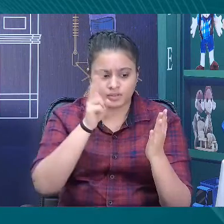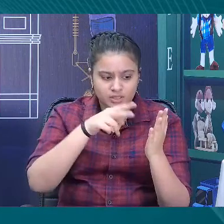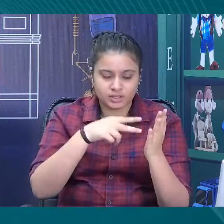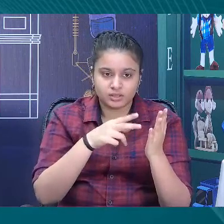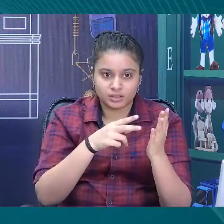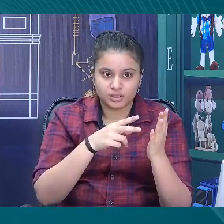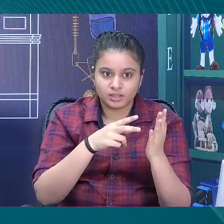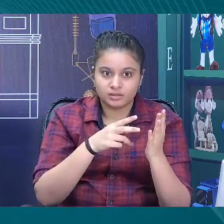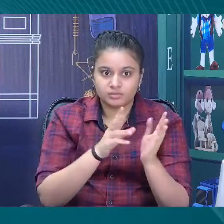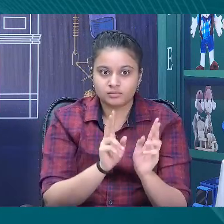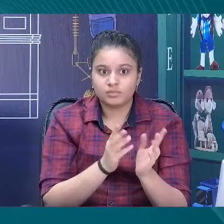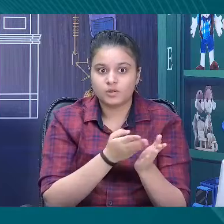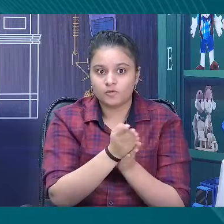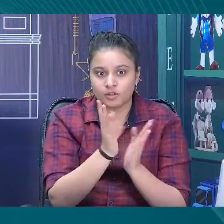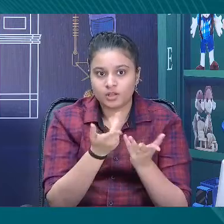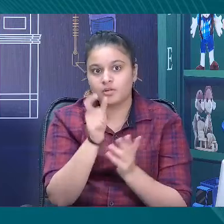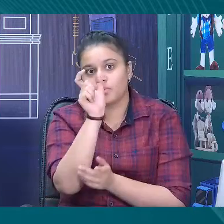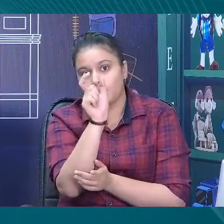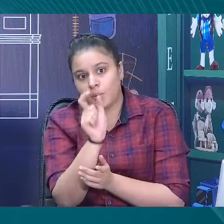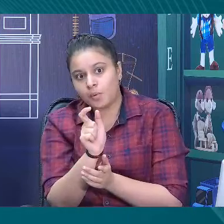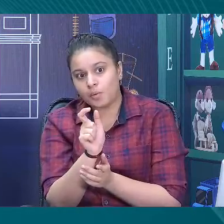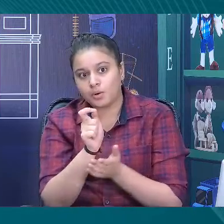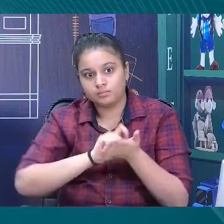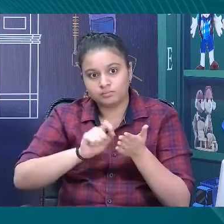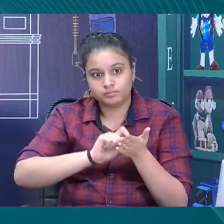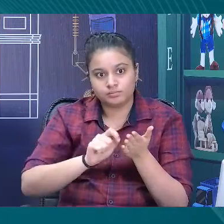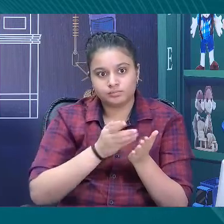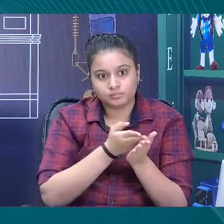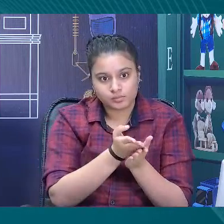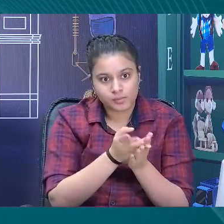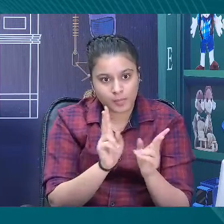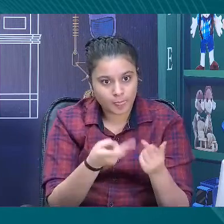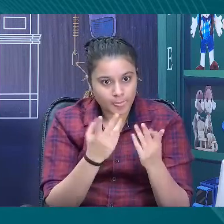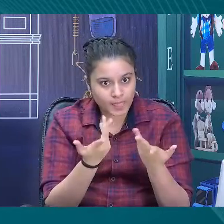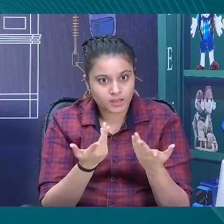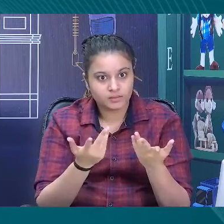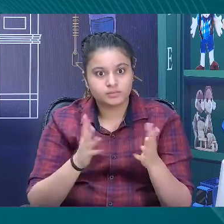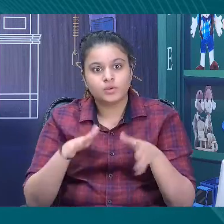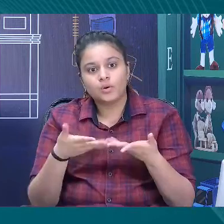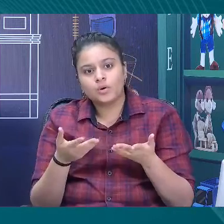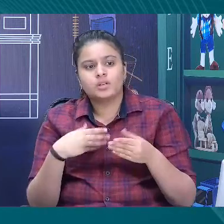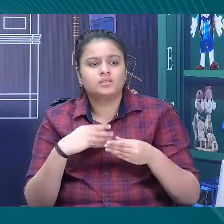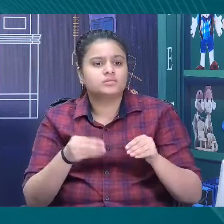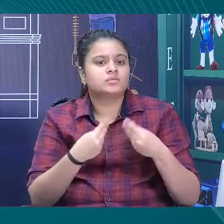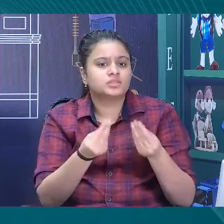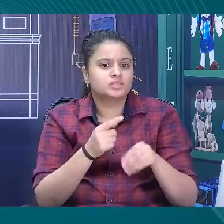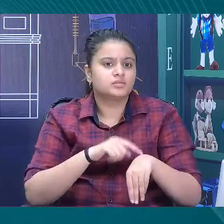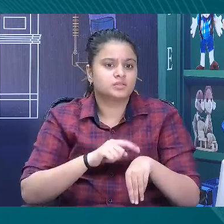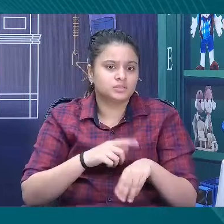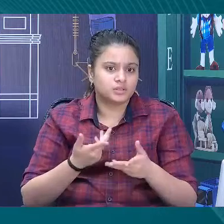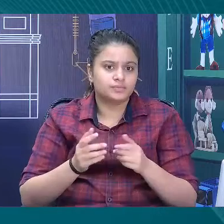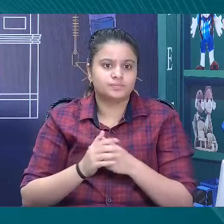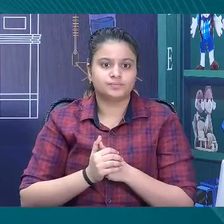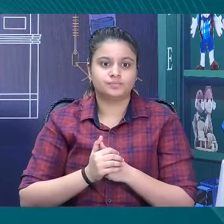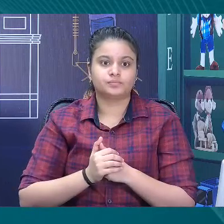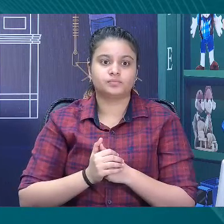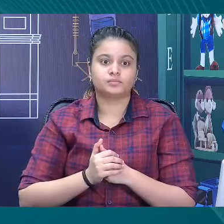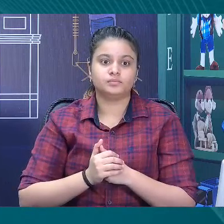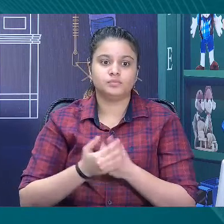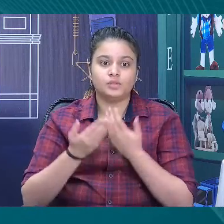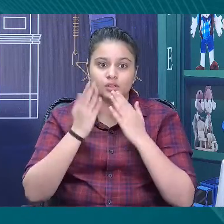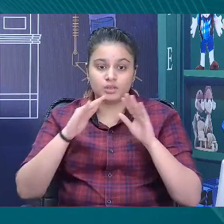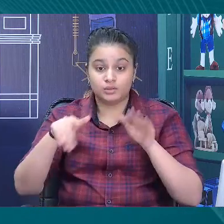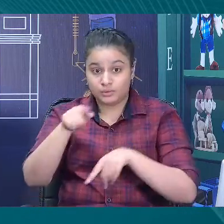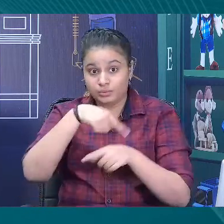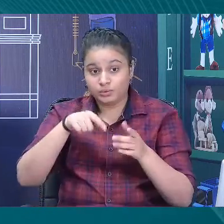task, okay, and spelling task. So in that way, you might make some accommodations. For children who find it really hard how